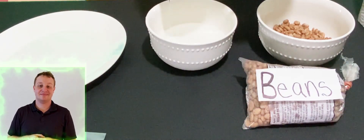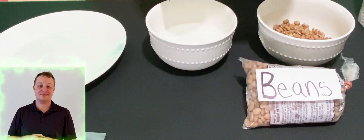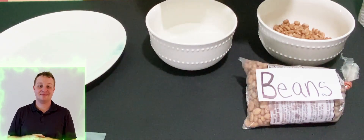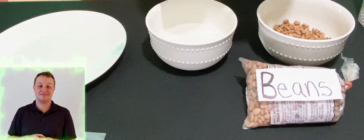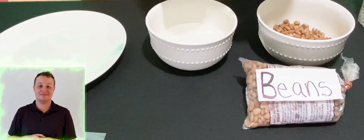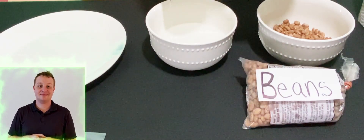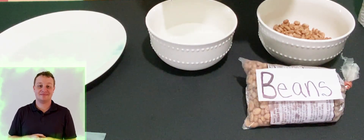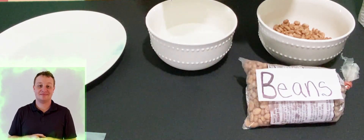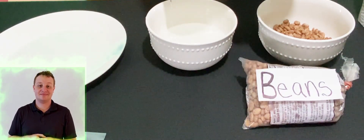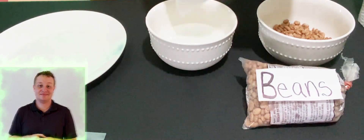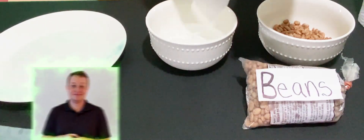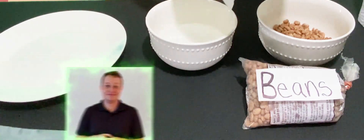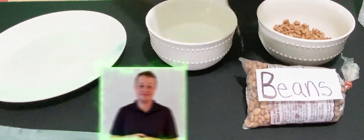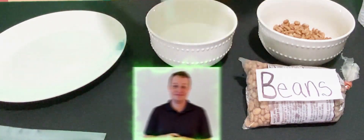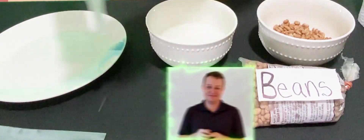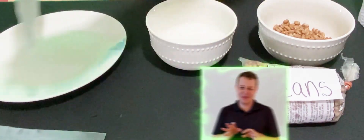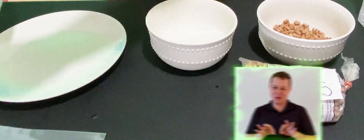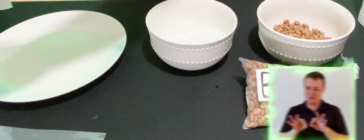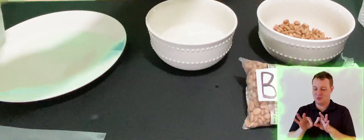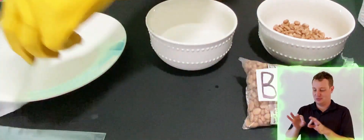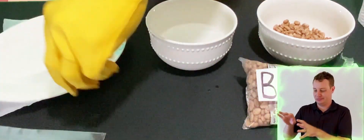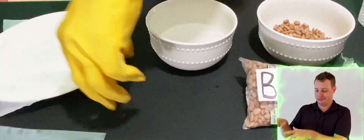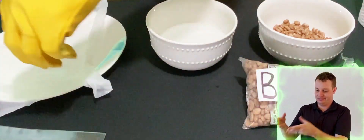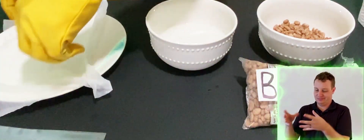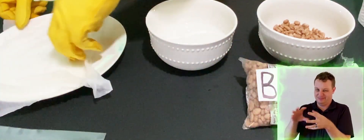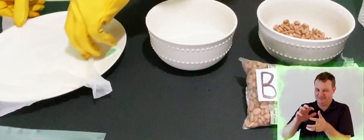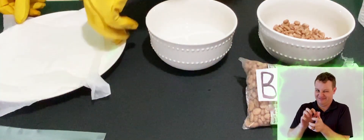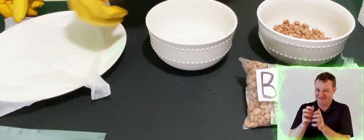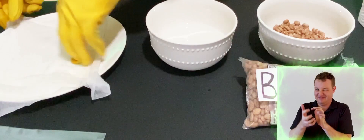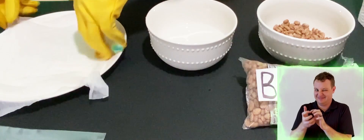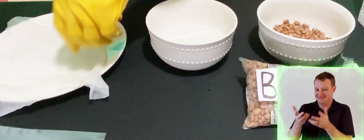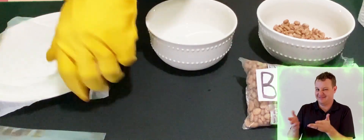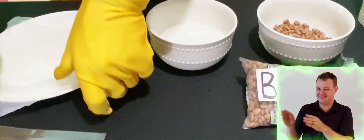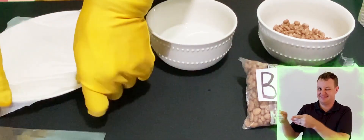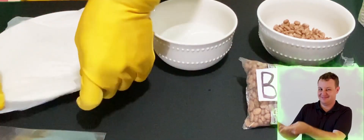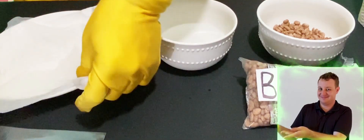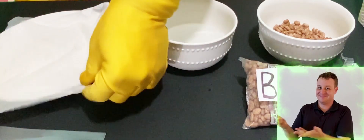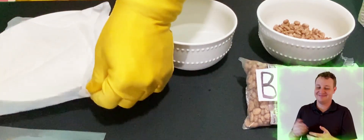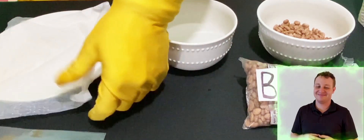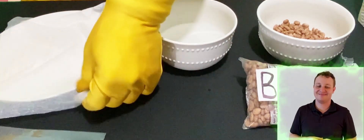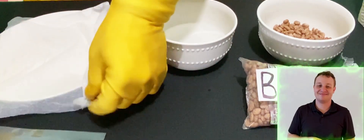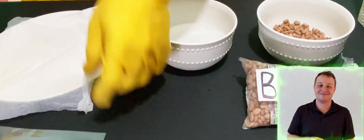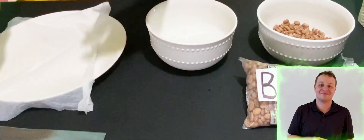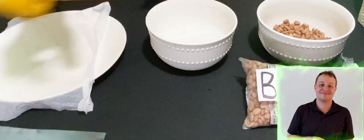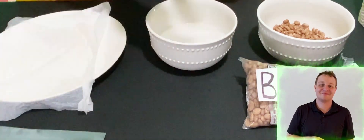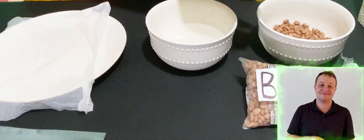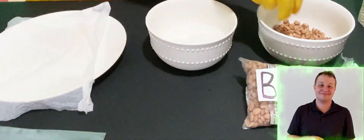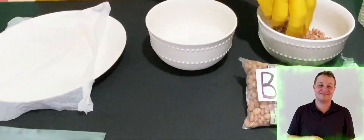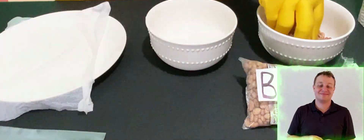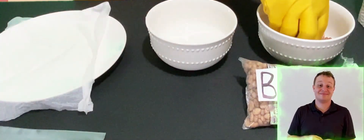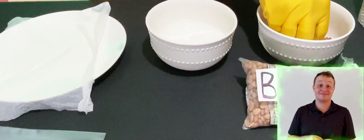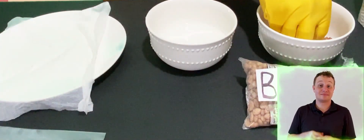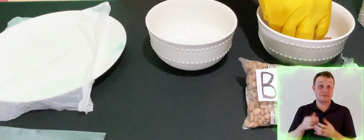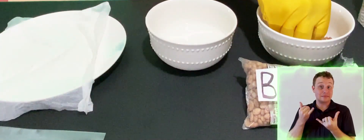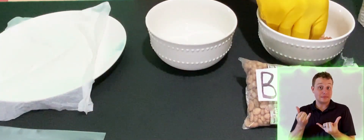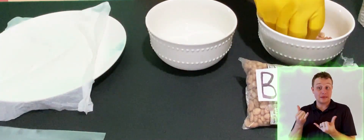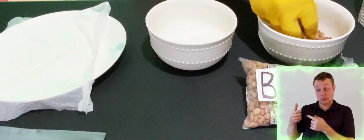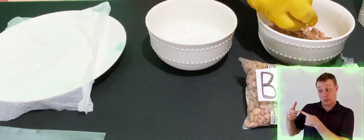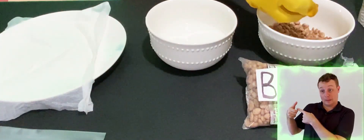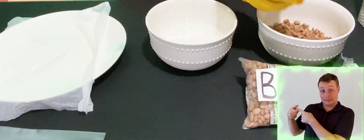Get a little bit of water out. What do you say? Put it out like that. There we go. And now we're going to get our